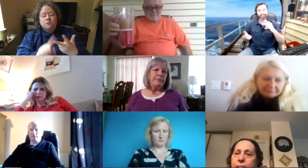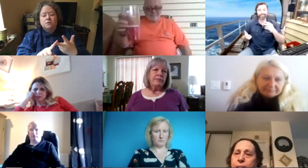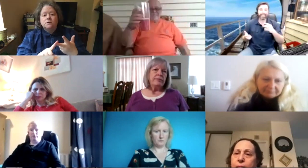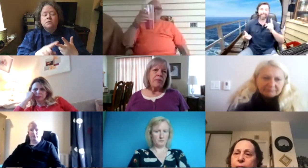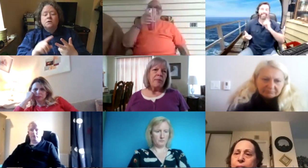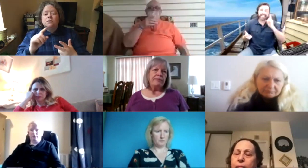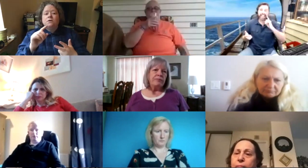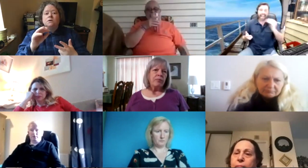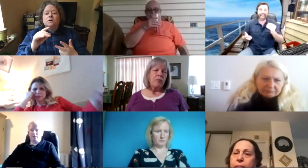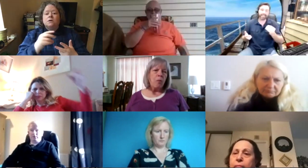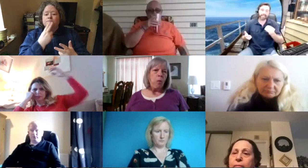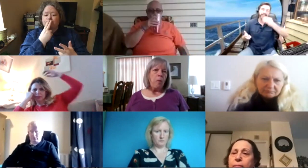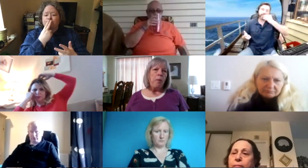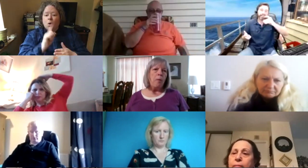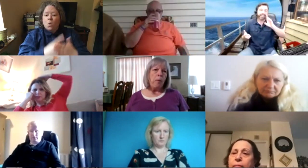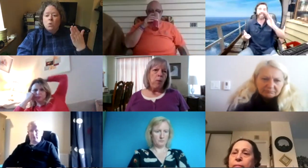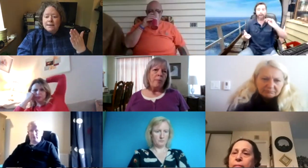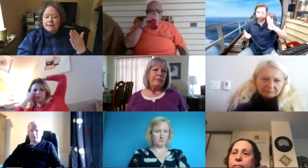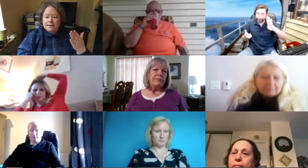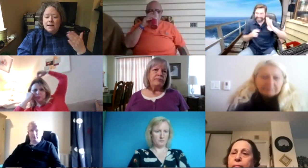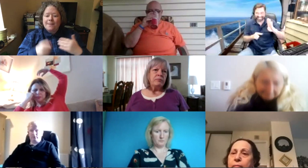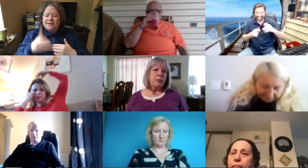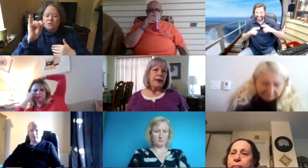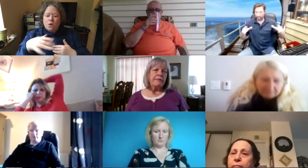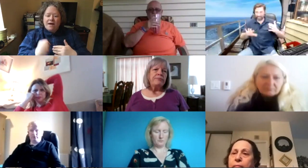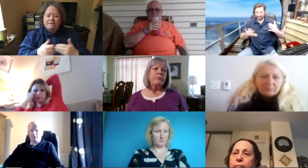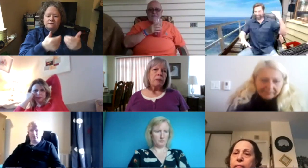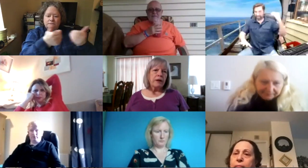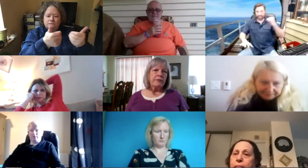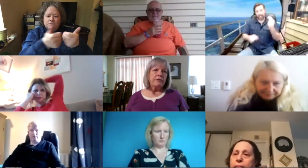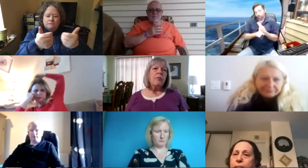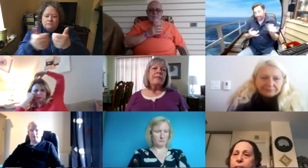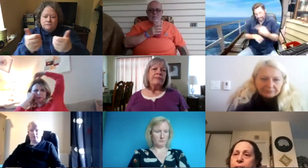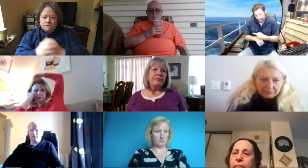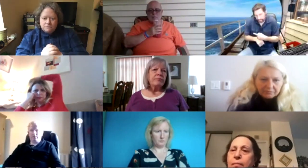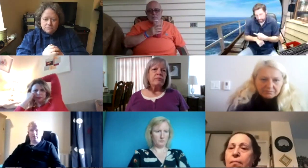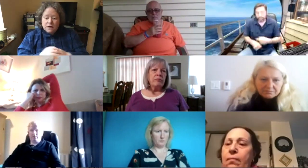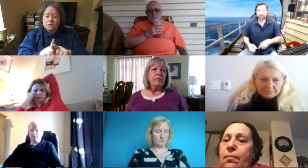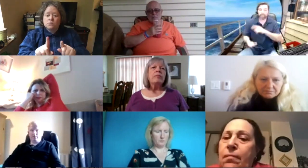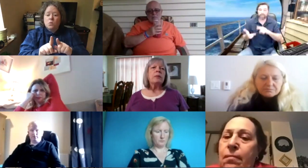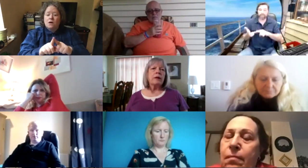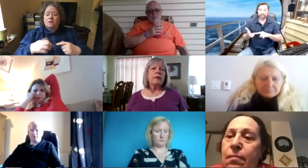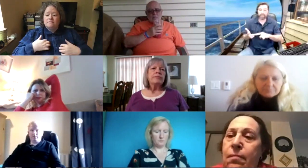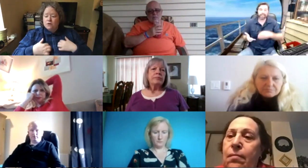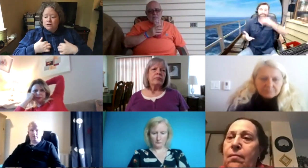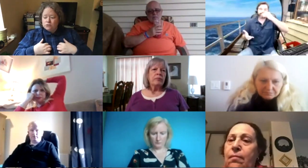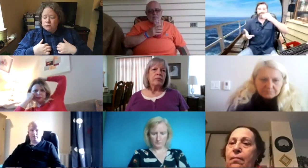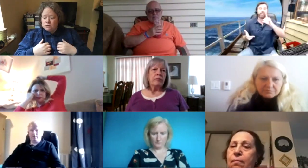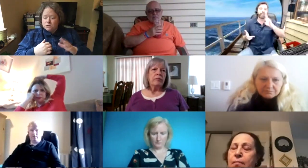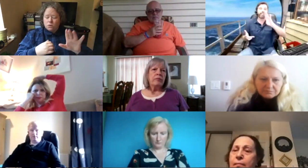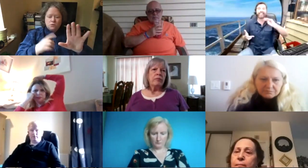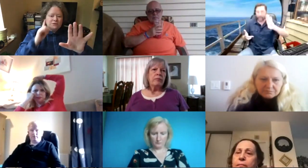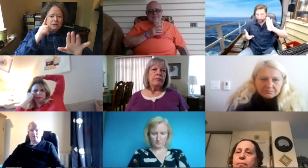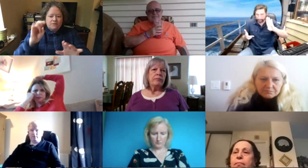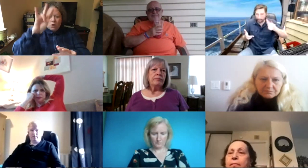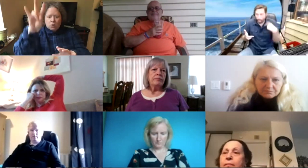That wouldn't be done today. And also dumb only. So you can see there was 3 separate